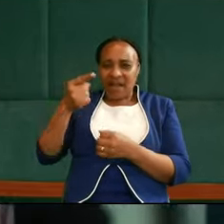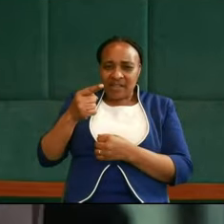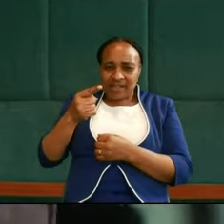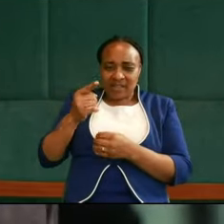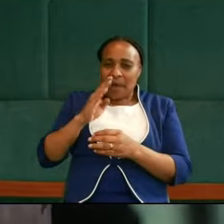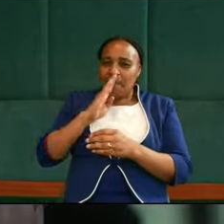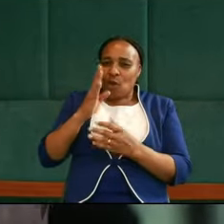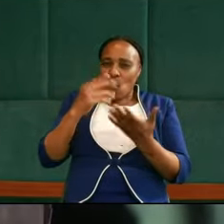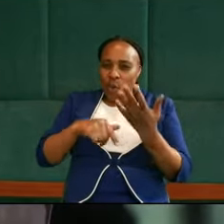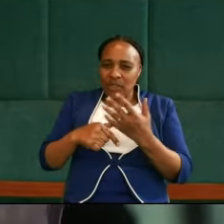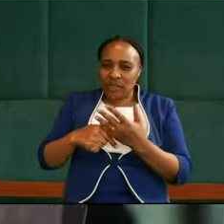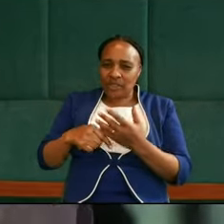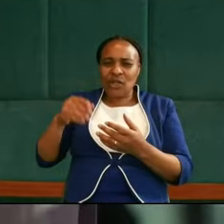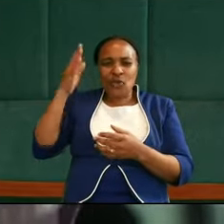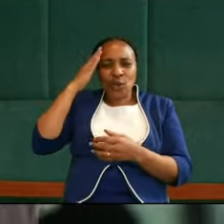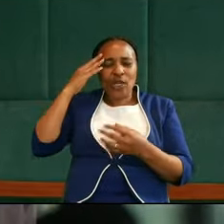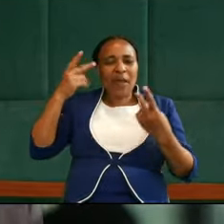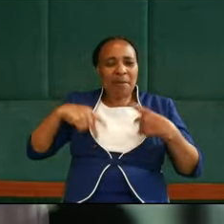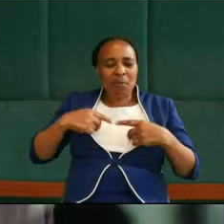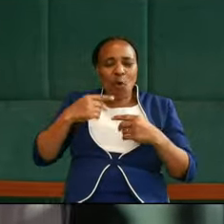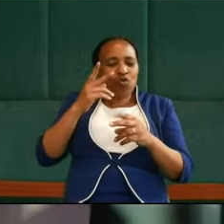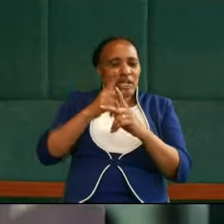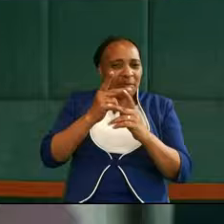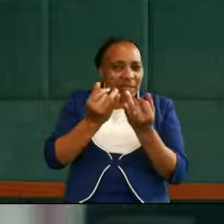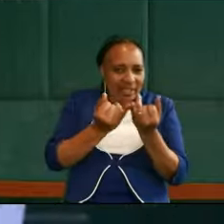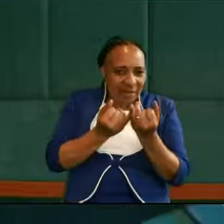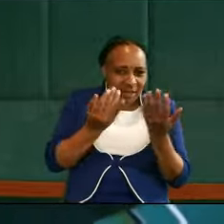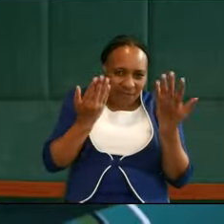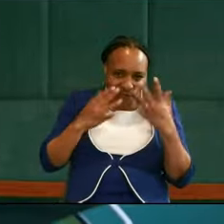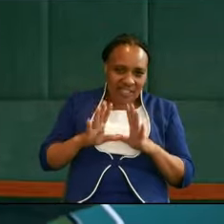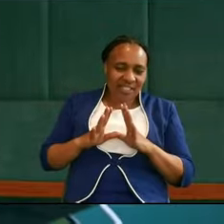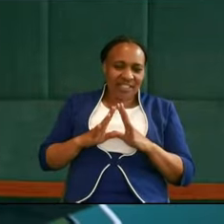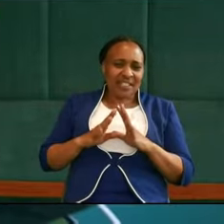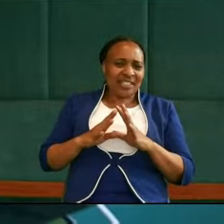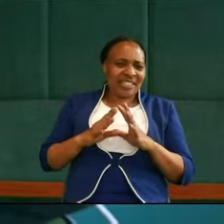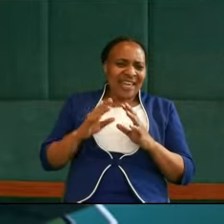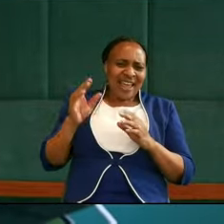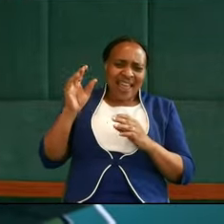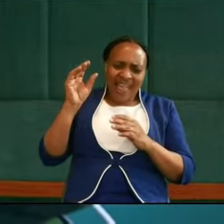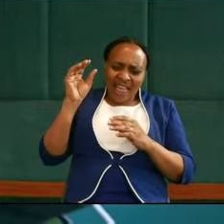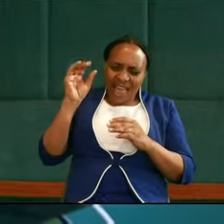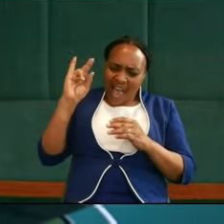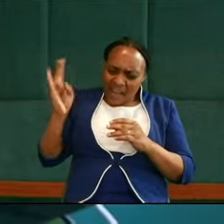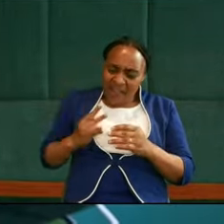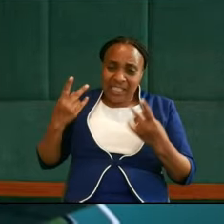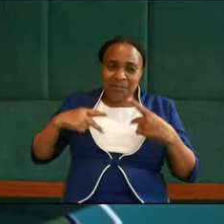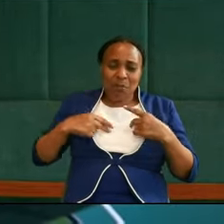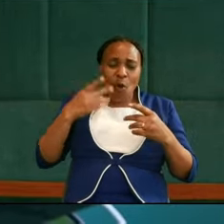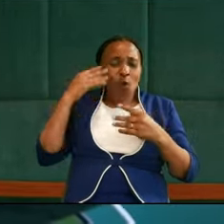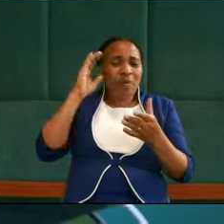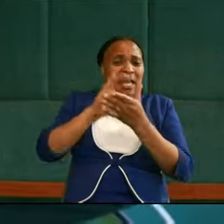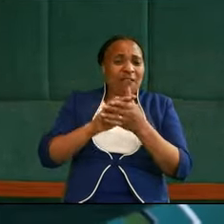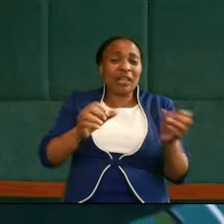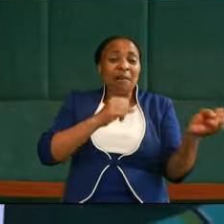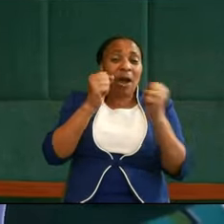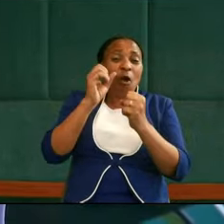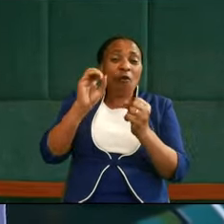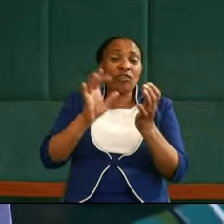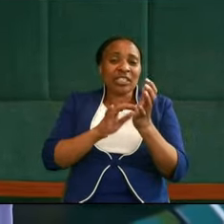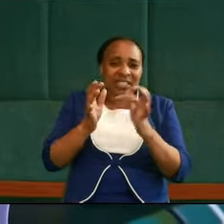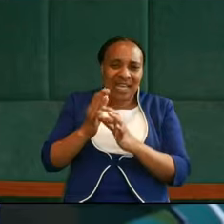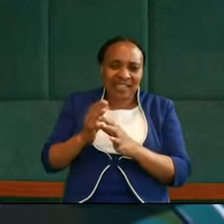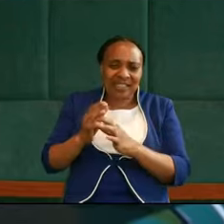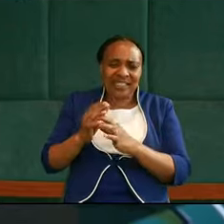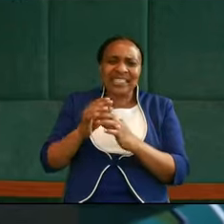known as people who keep the Sabbath, people who believe in the redemptive power of Jesus. We used to say in